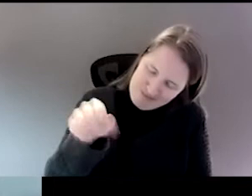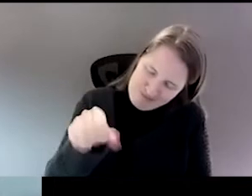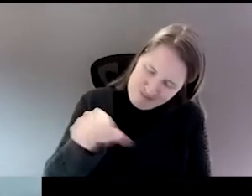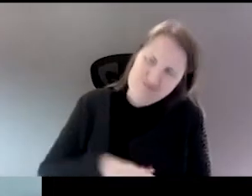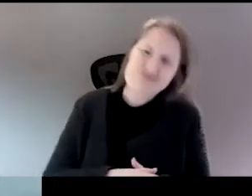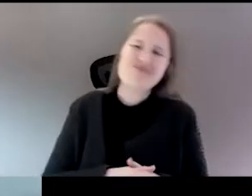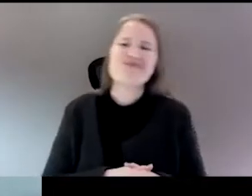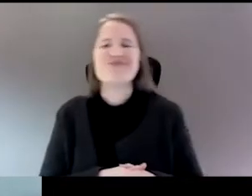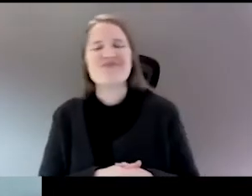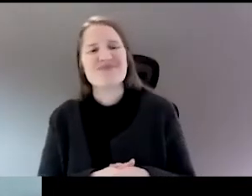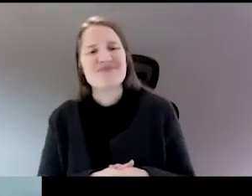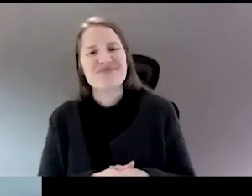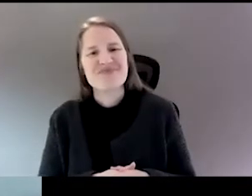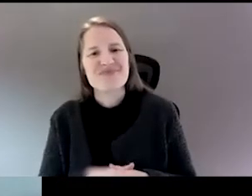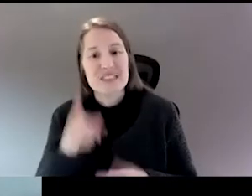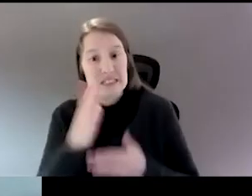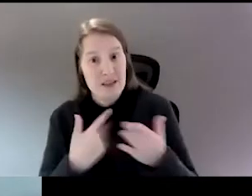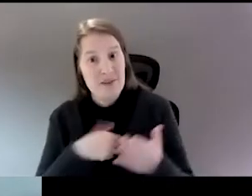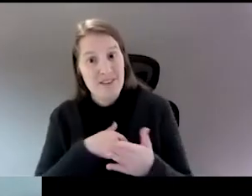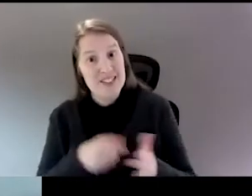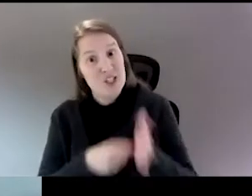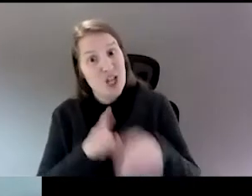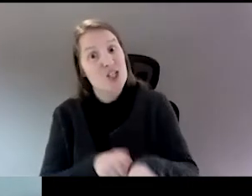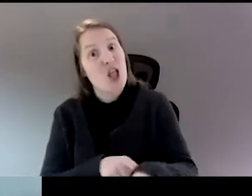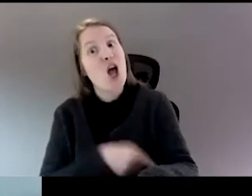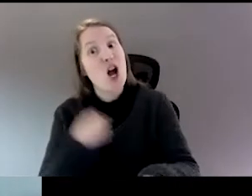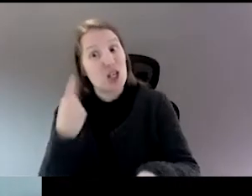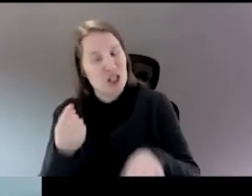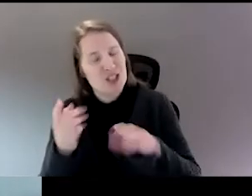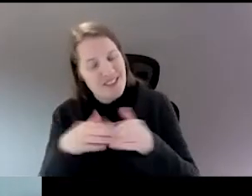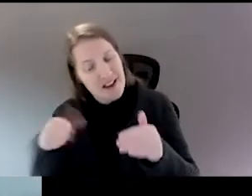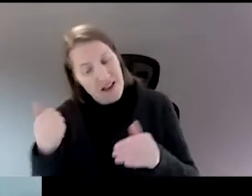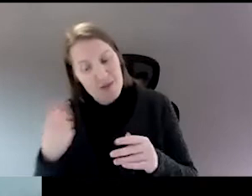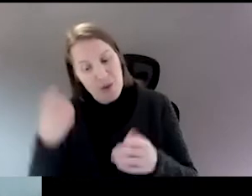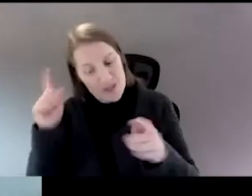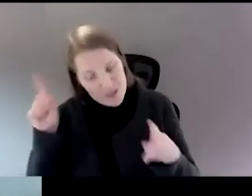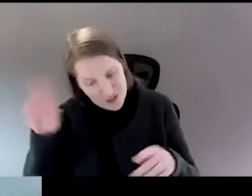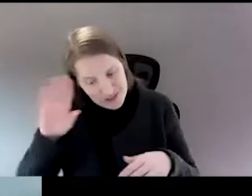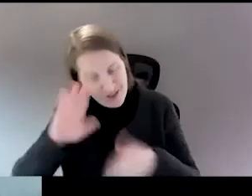Like I some of us longer than others, but we should all strive to be woke. Yes.